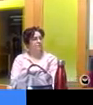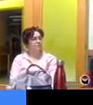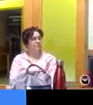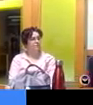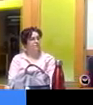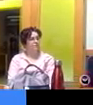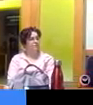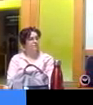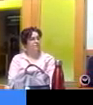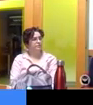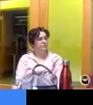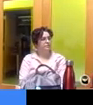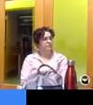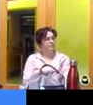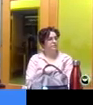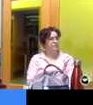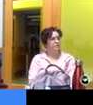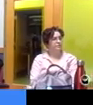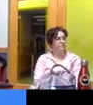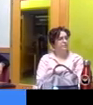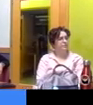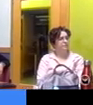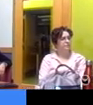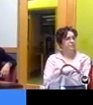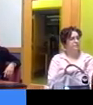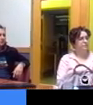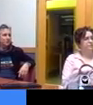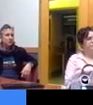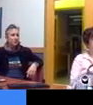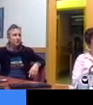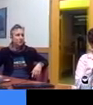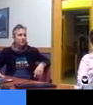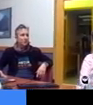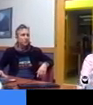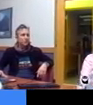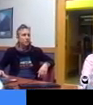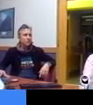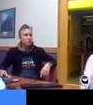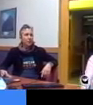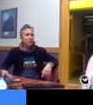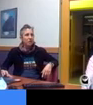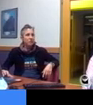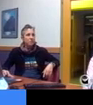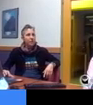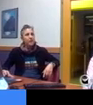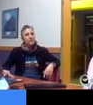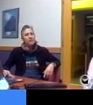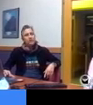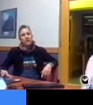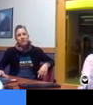insemination. We do vasectomies and yearly wellness visits, cancer screenings, abnormal pap